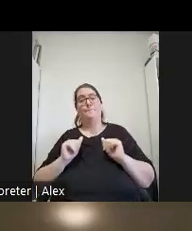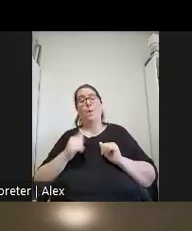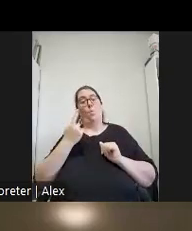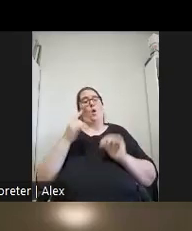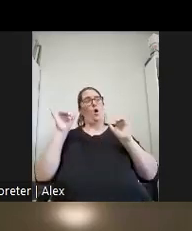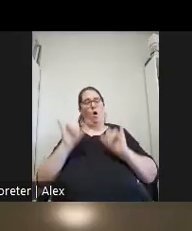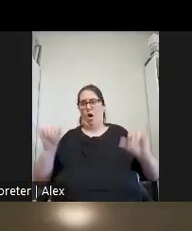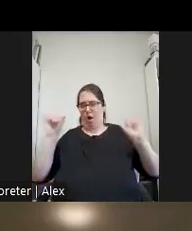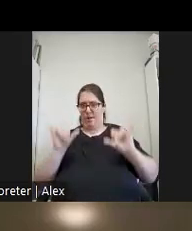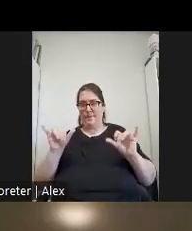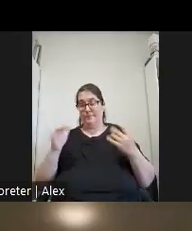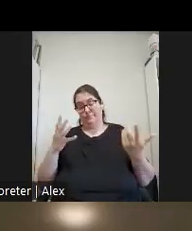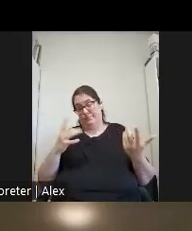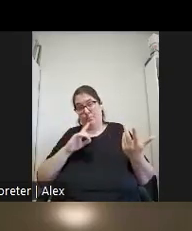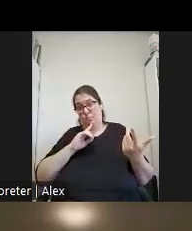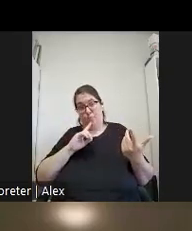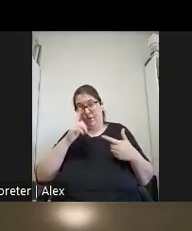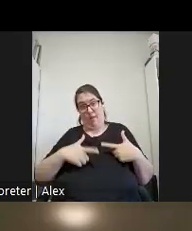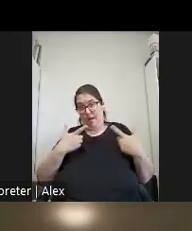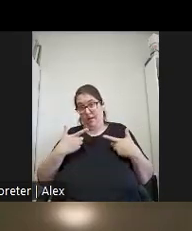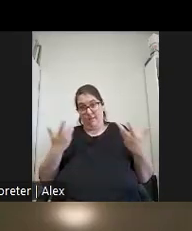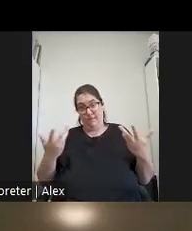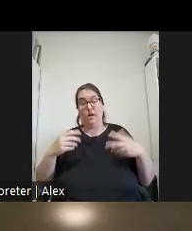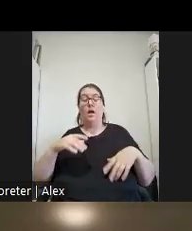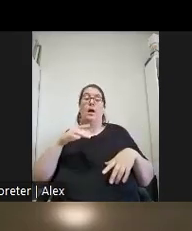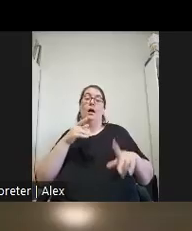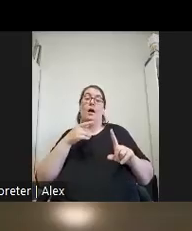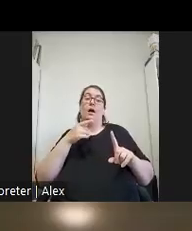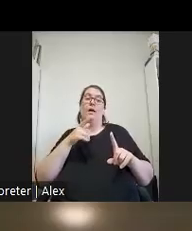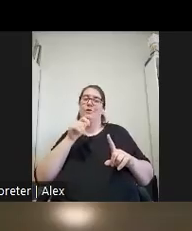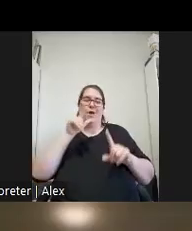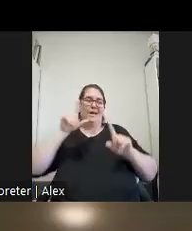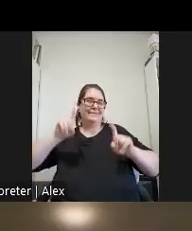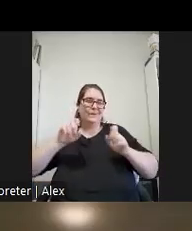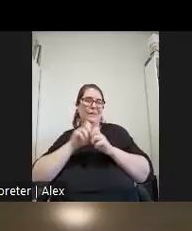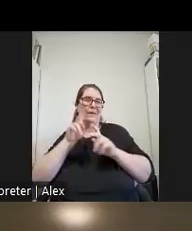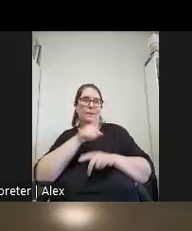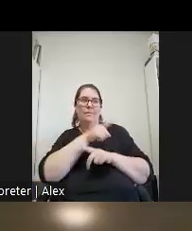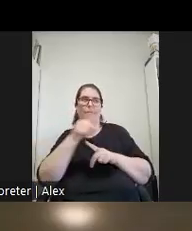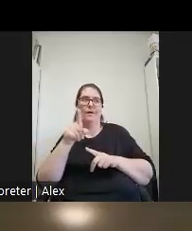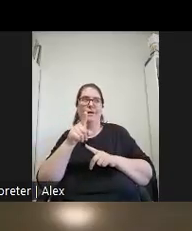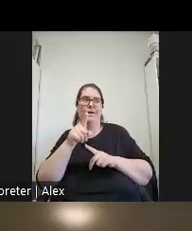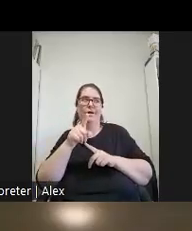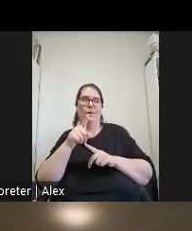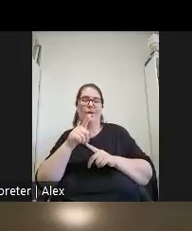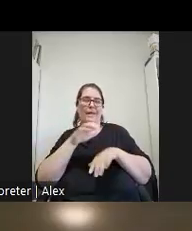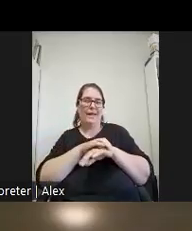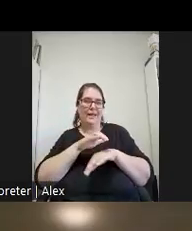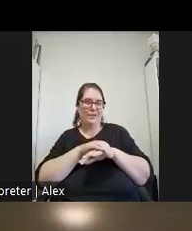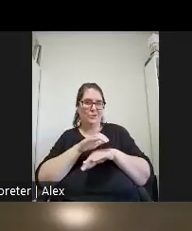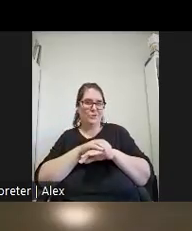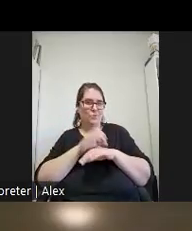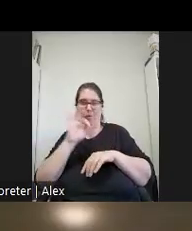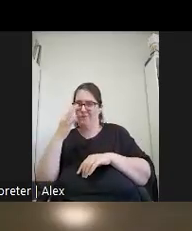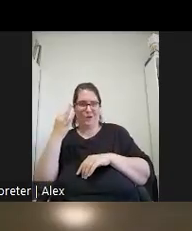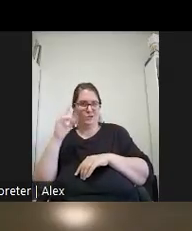common reality for most tools is that they're not tested with people who do not speak English as their first language or French as their first